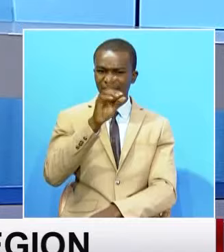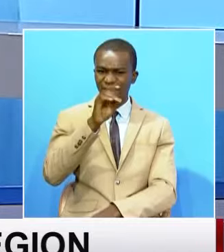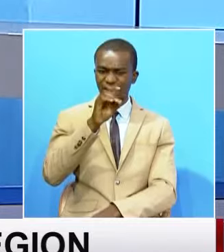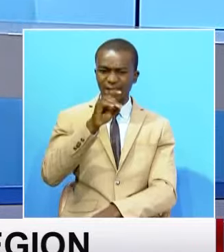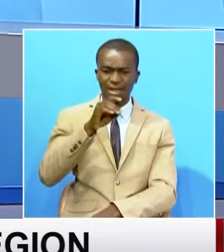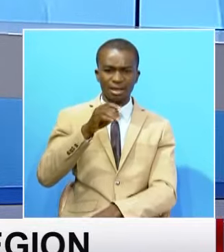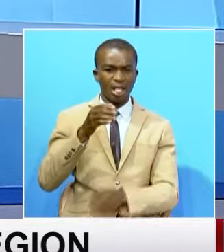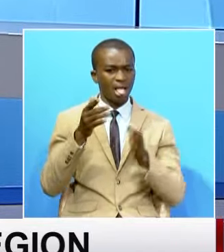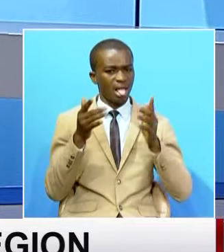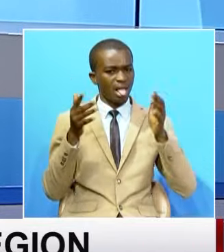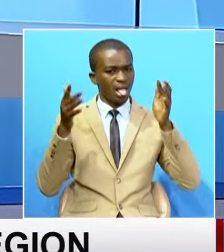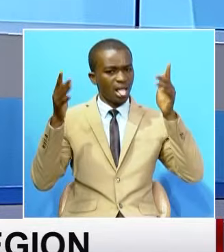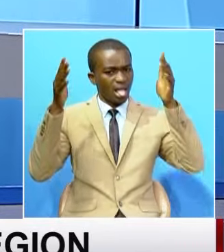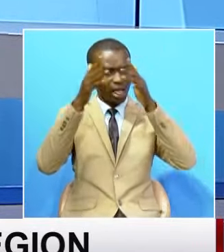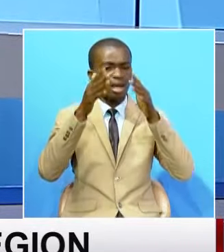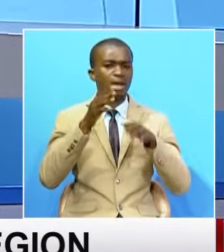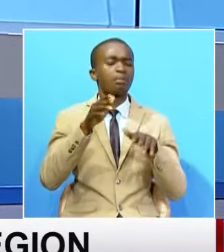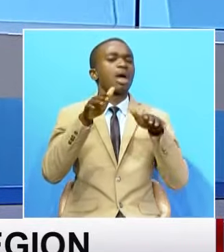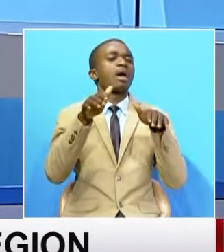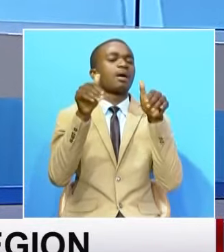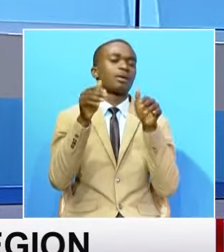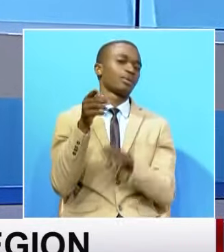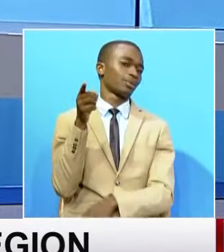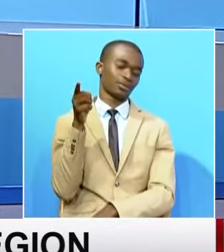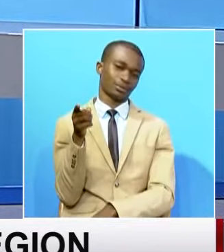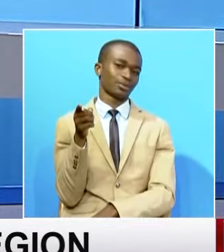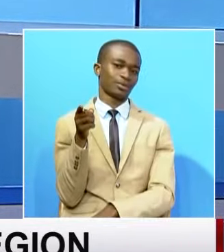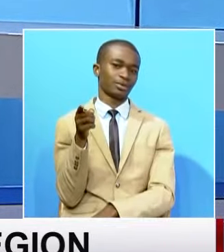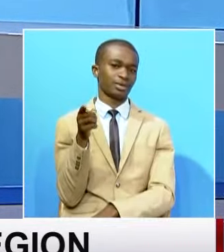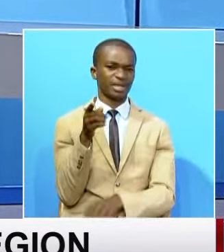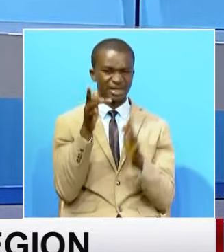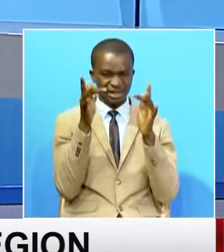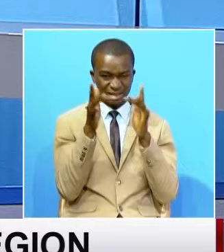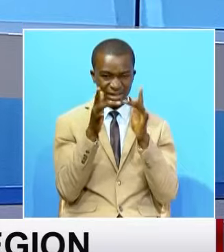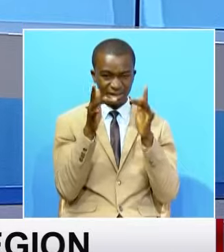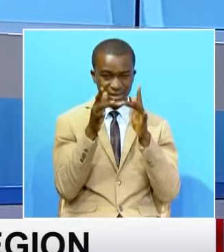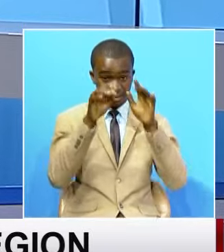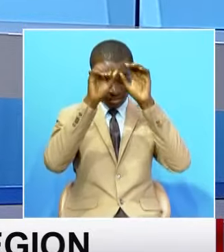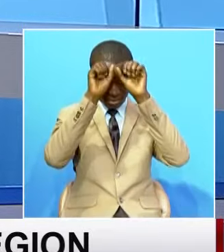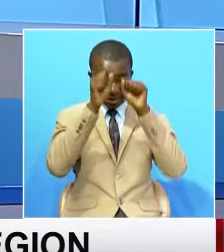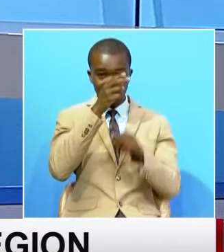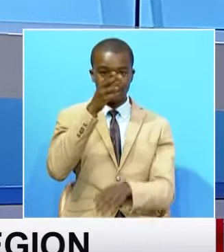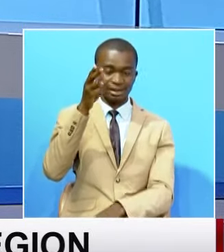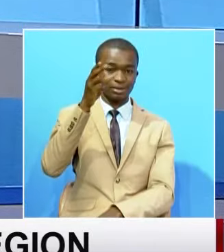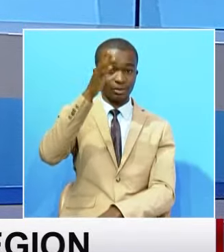Harare, Zimbabwe. In his virtual address, President Hichilema encouraged the gathering to